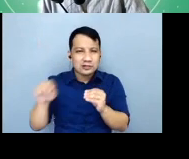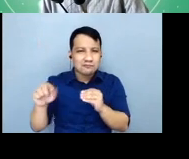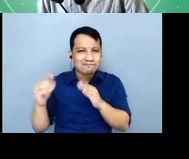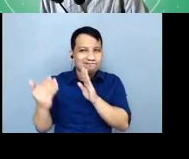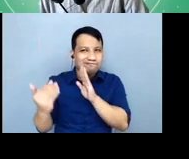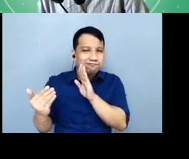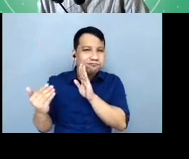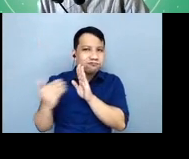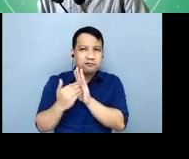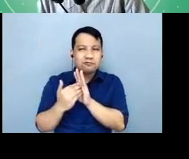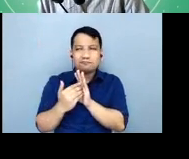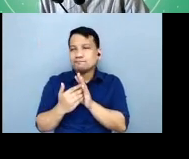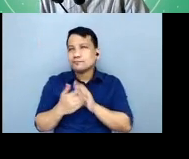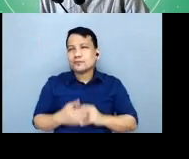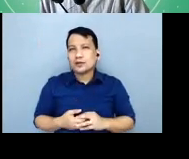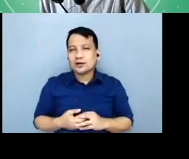of